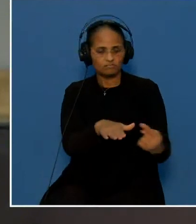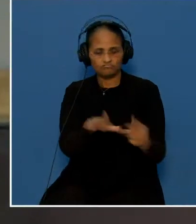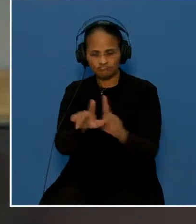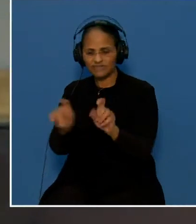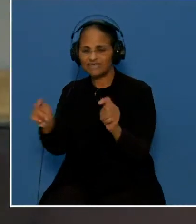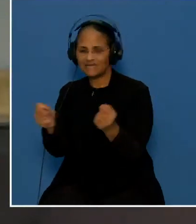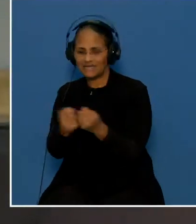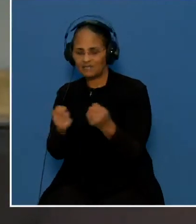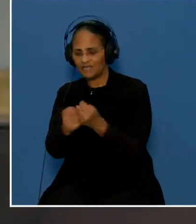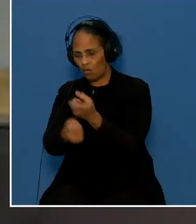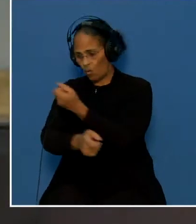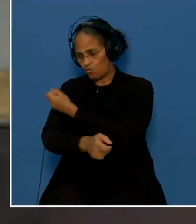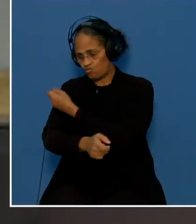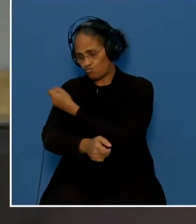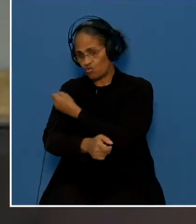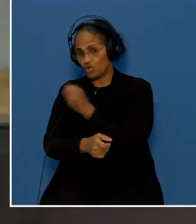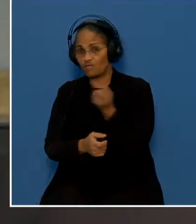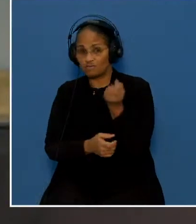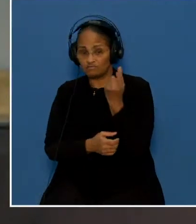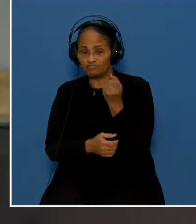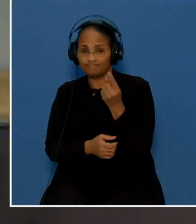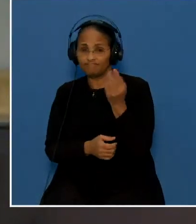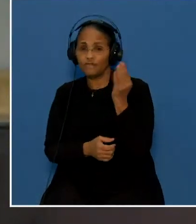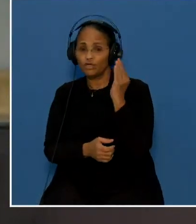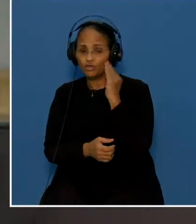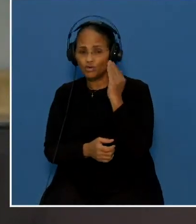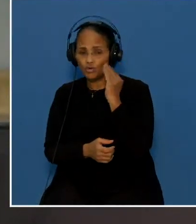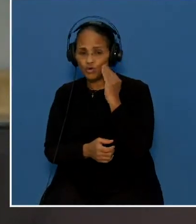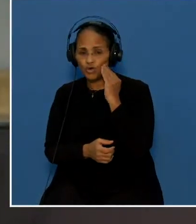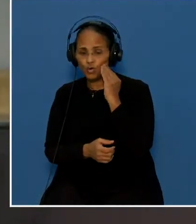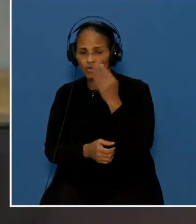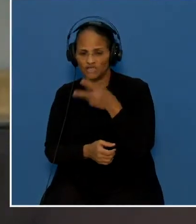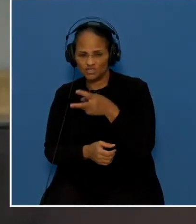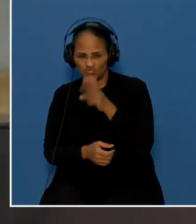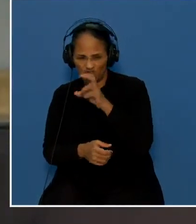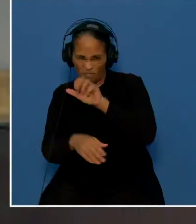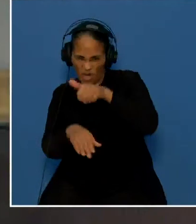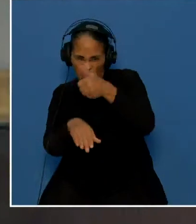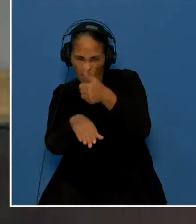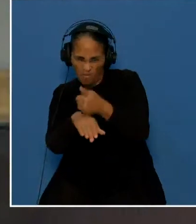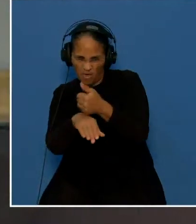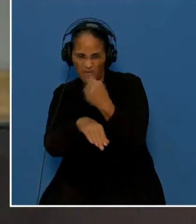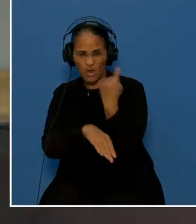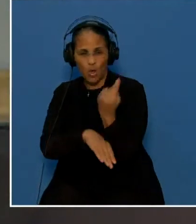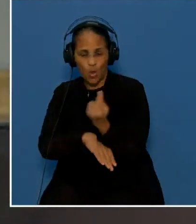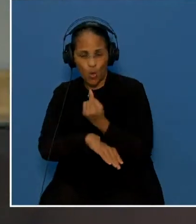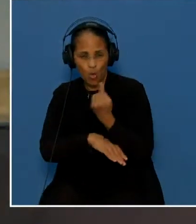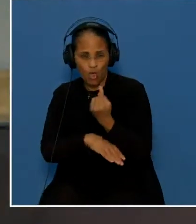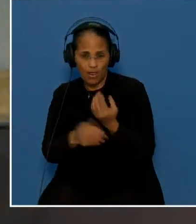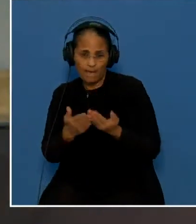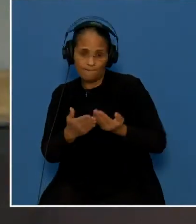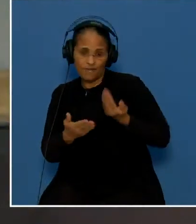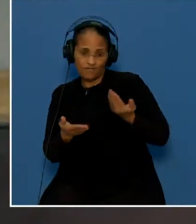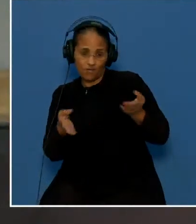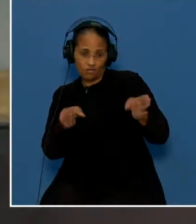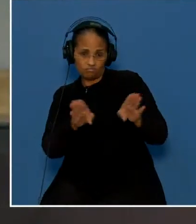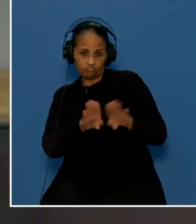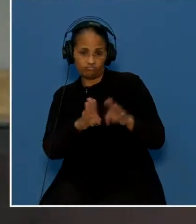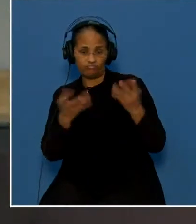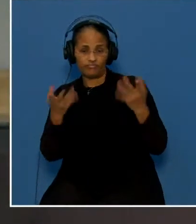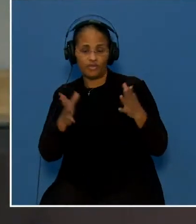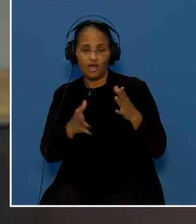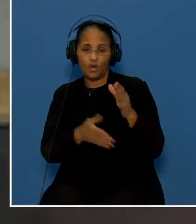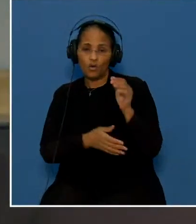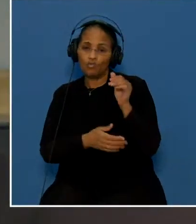and it is key to note that the vaccine will be available strictly by appointment only. Before I close today, I wish to